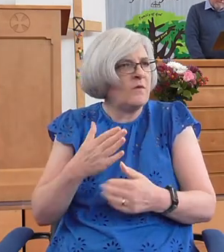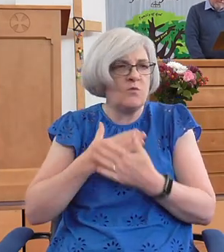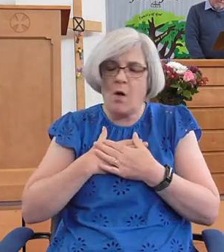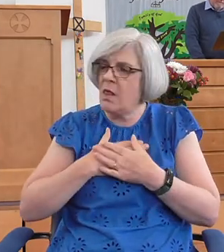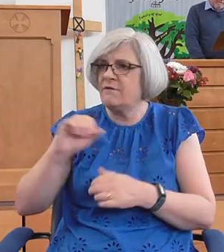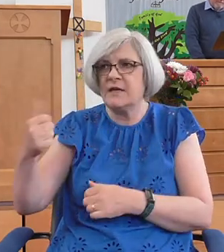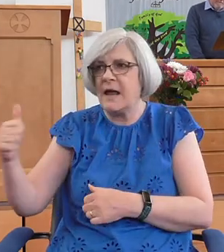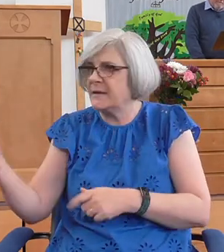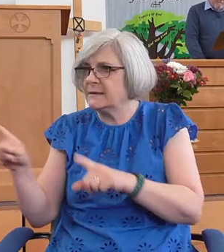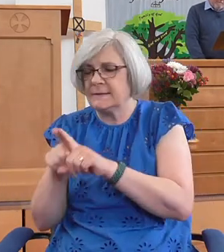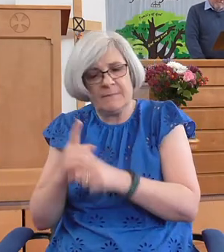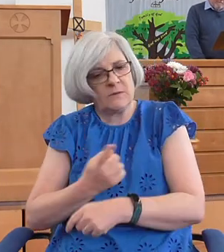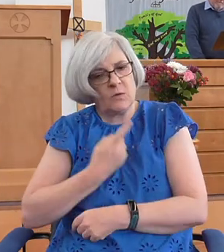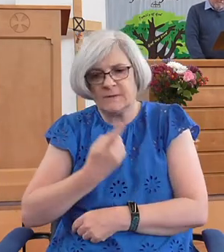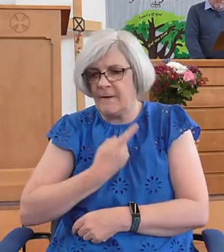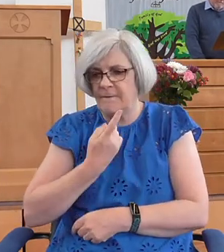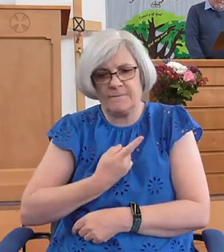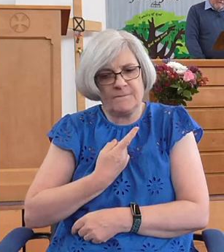ourselves.